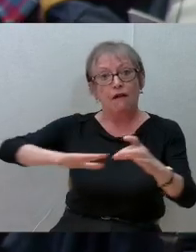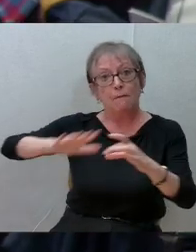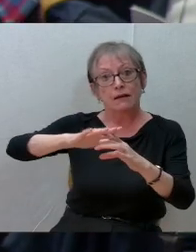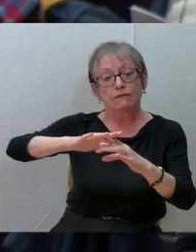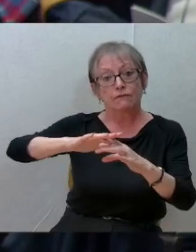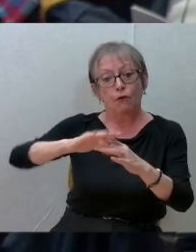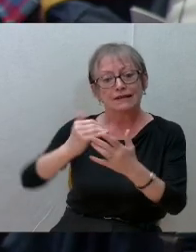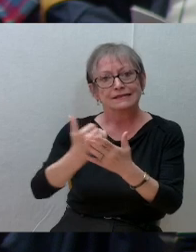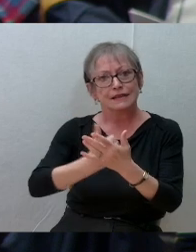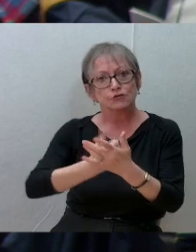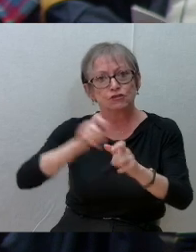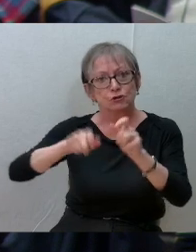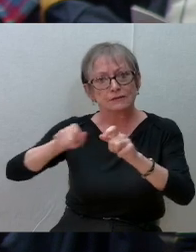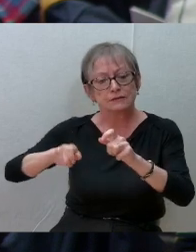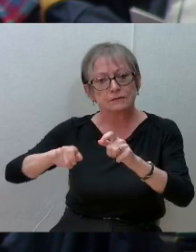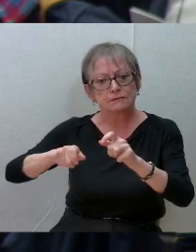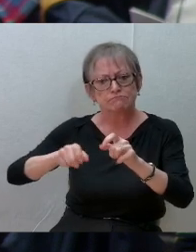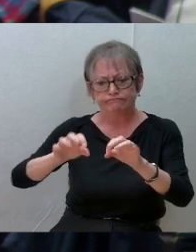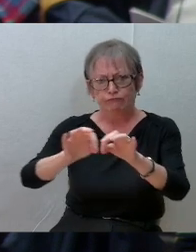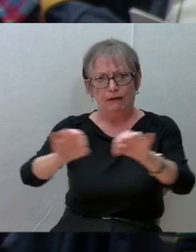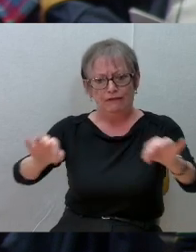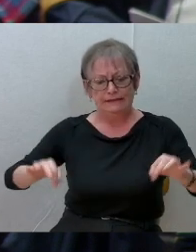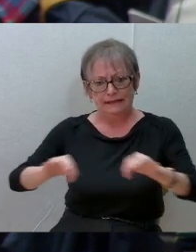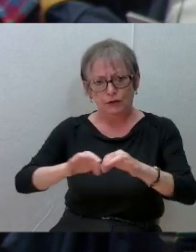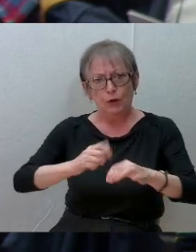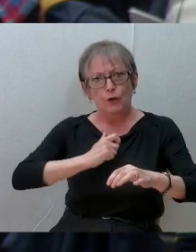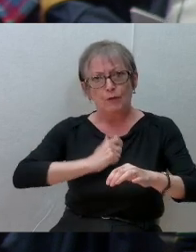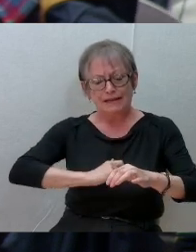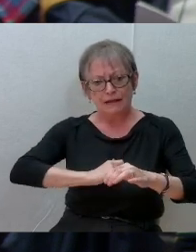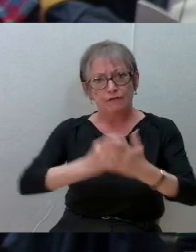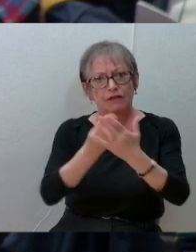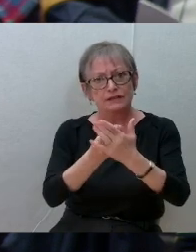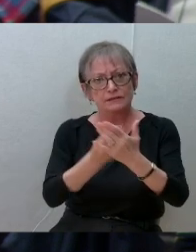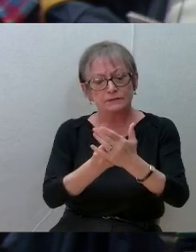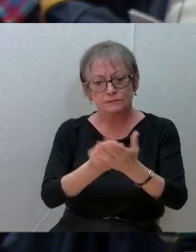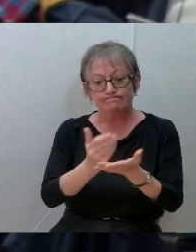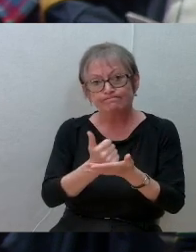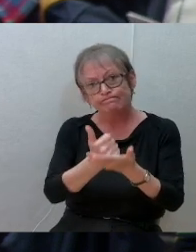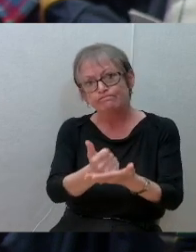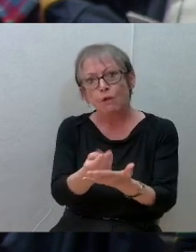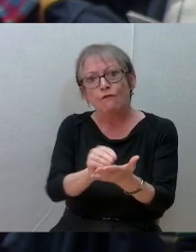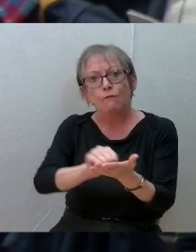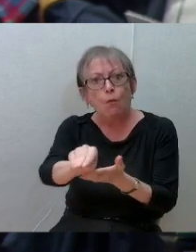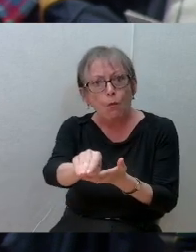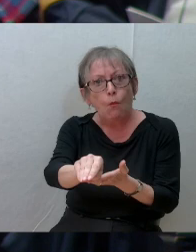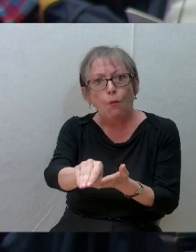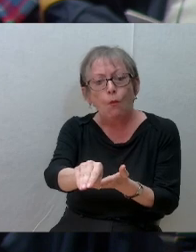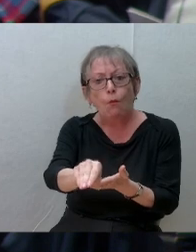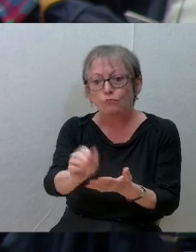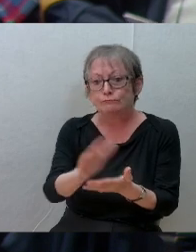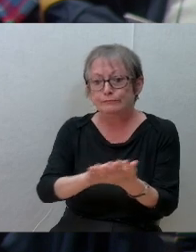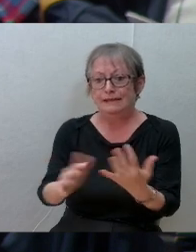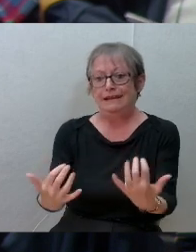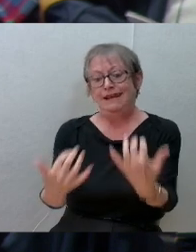sanctuary students, ring-fencing humanitarian scholarship funds to provide financial support to incoming refugee